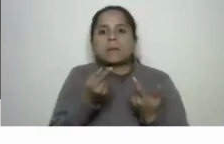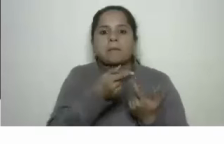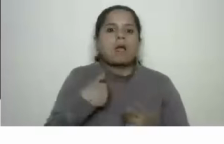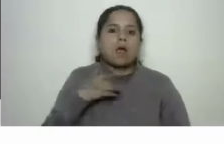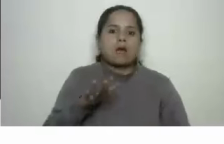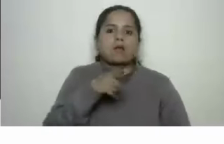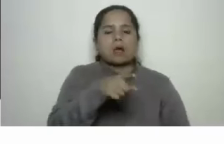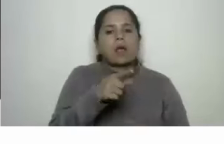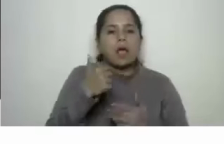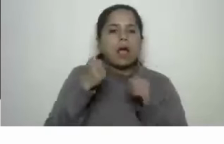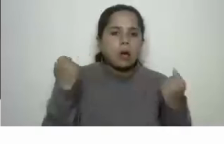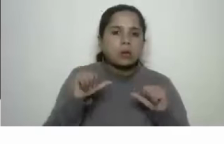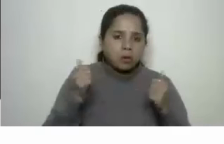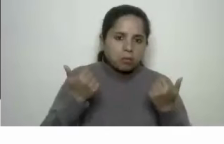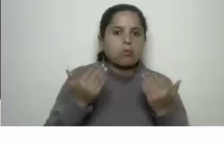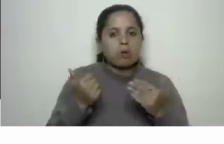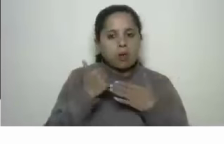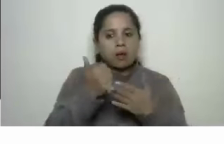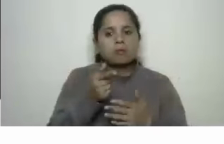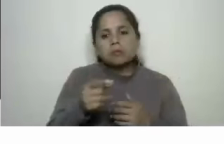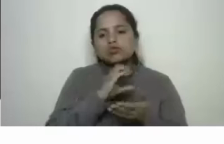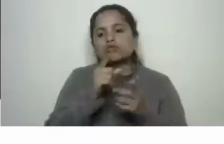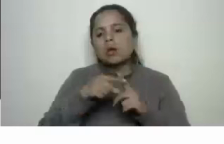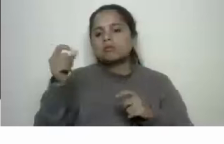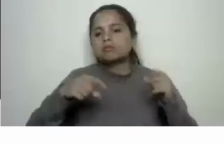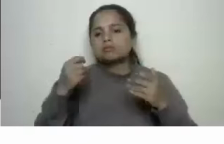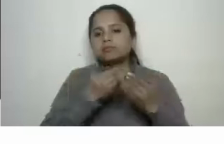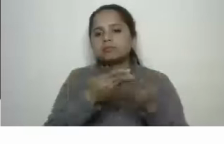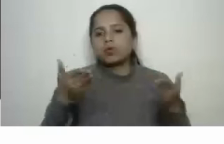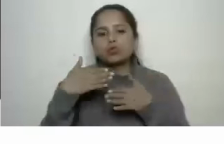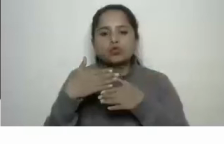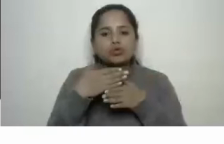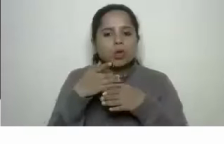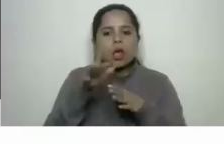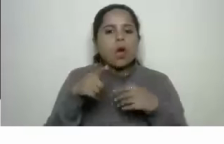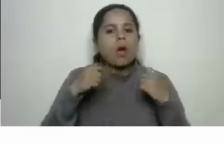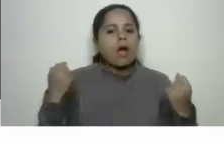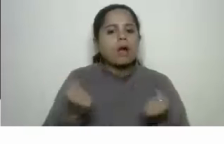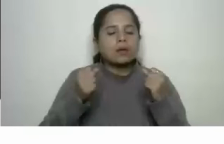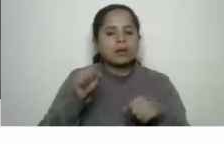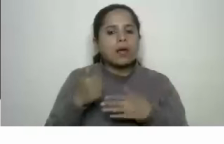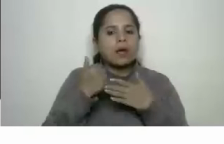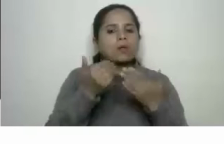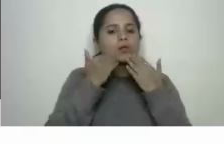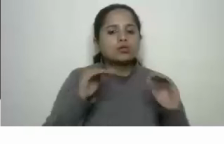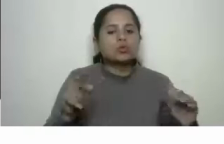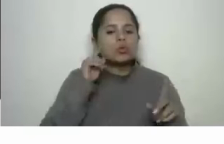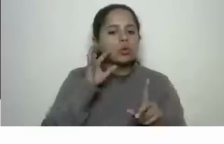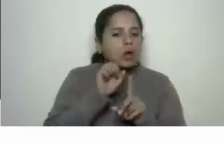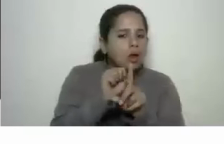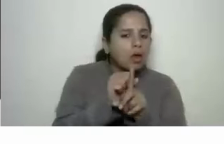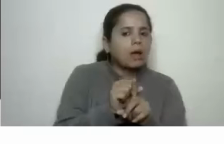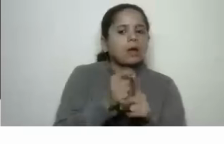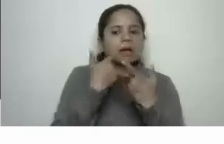how these activities can help. So use the chat box function and share how these activities can help students to acknowledge the linguistic